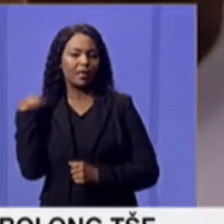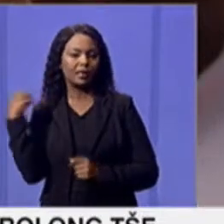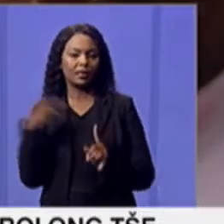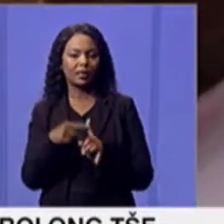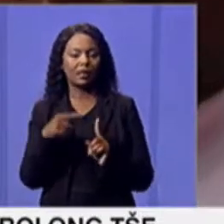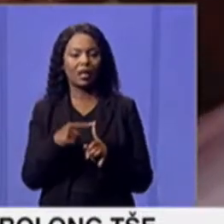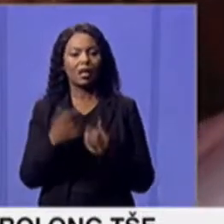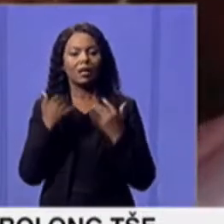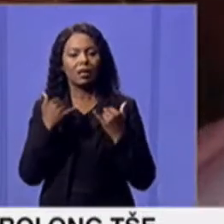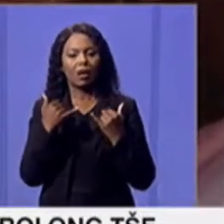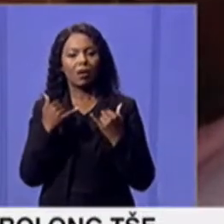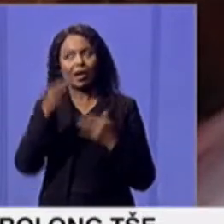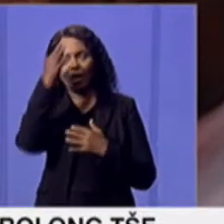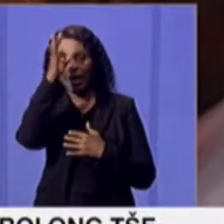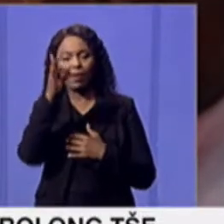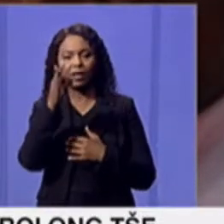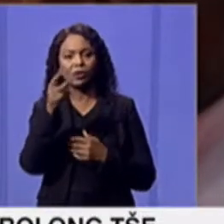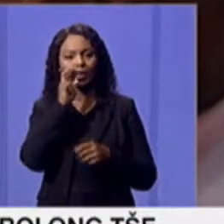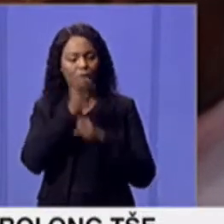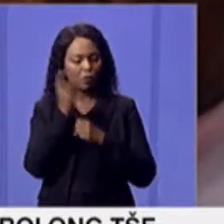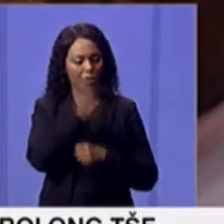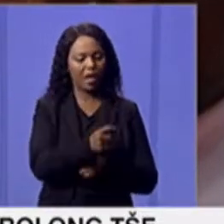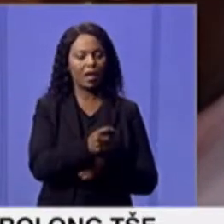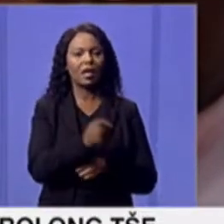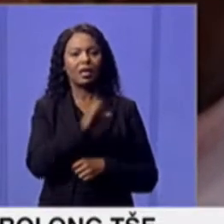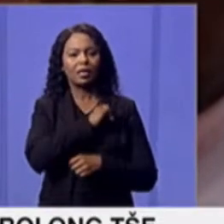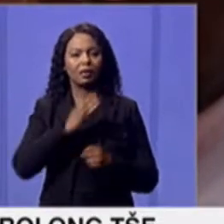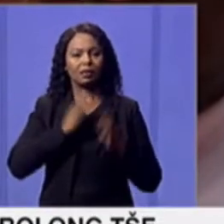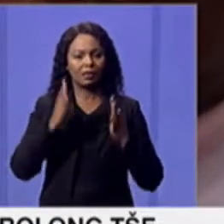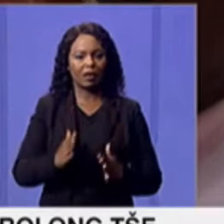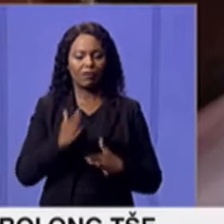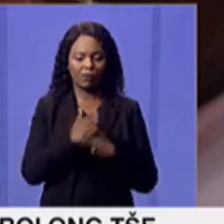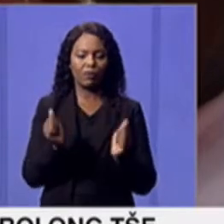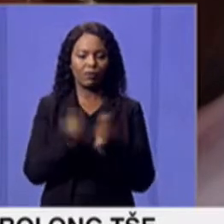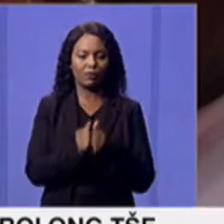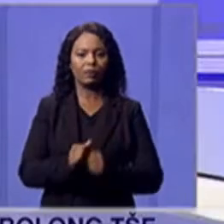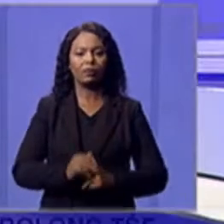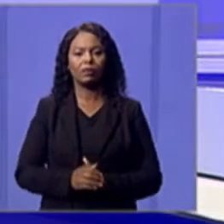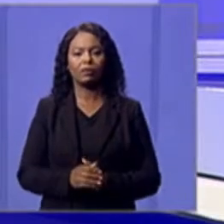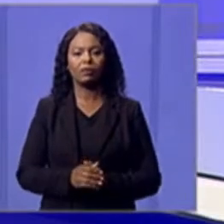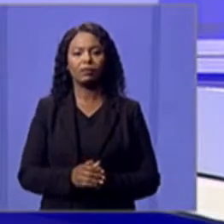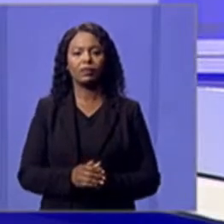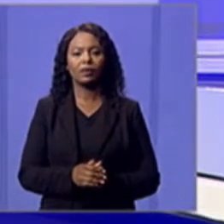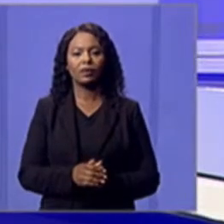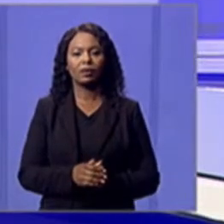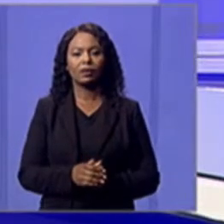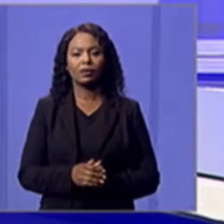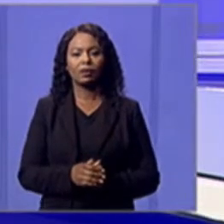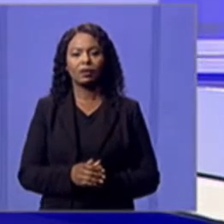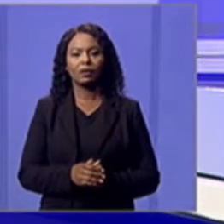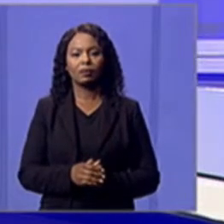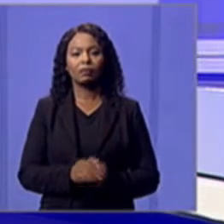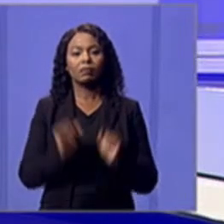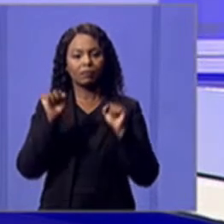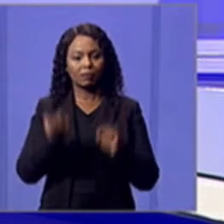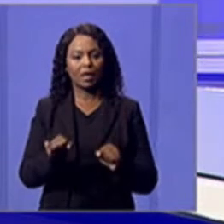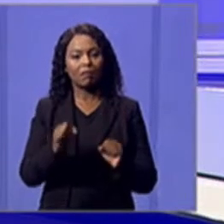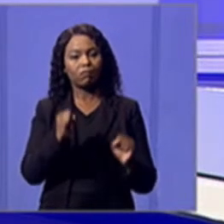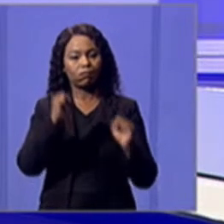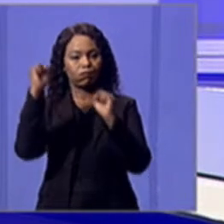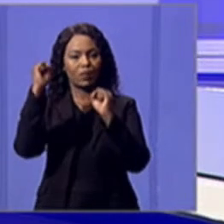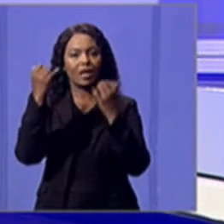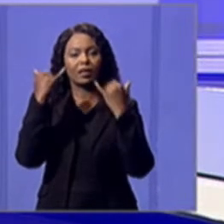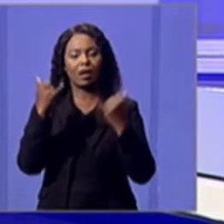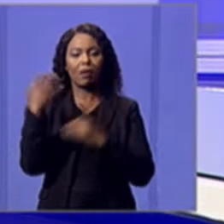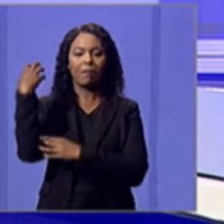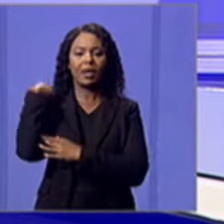Workers. Government owes workers their money from the resolution 1 of 2018. Bjalo ka ge re šetše re boletše go bonela